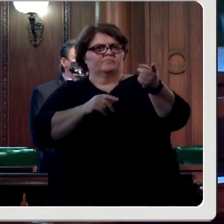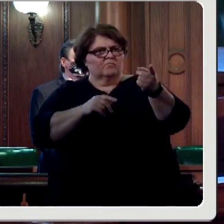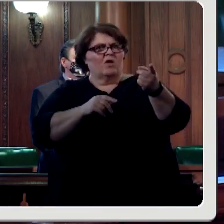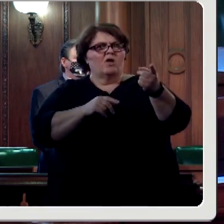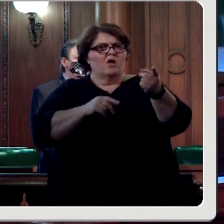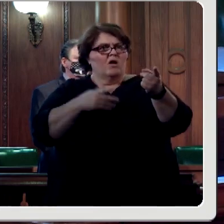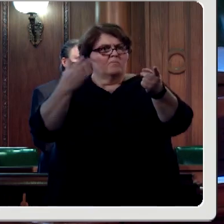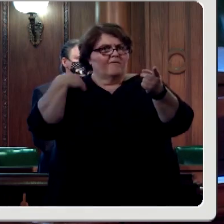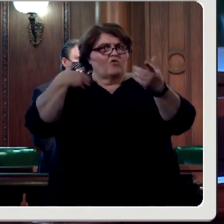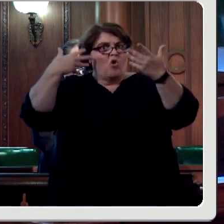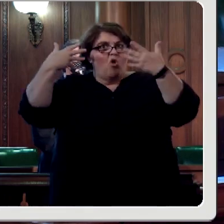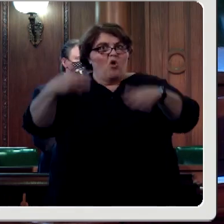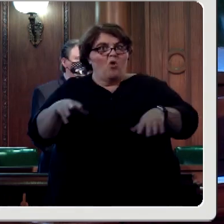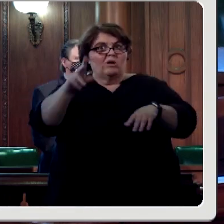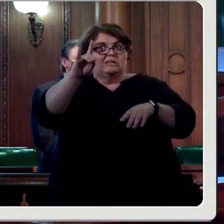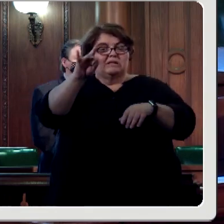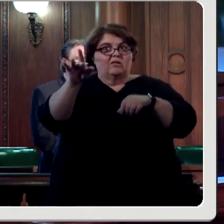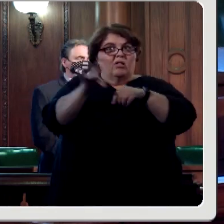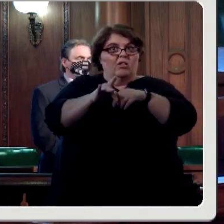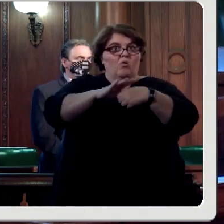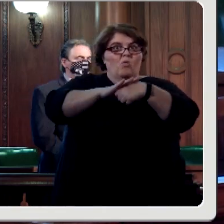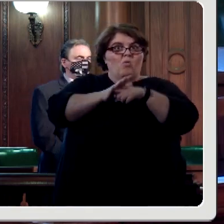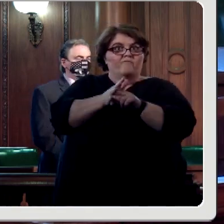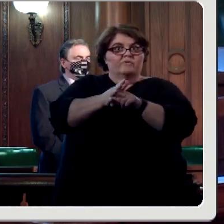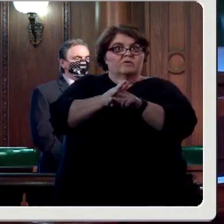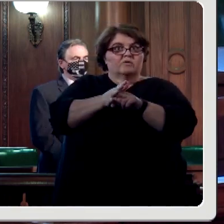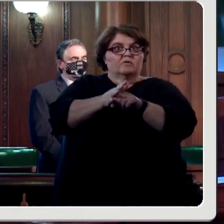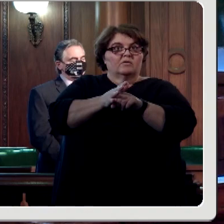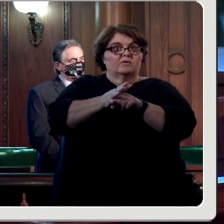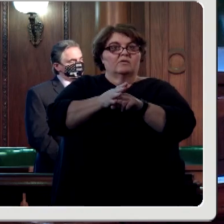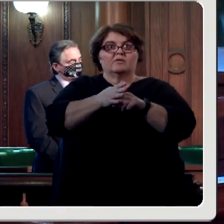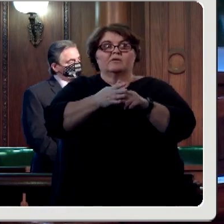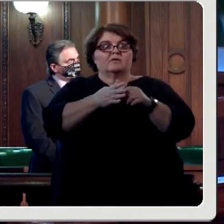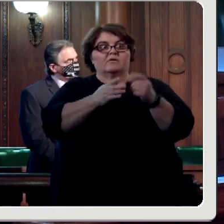seen anybody that has a bona fide reinfection.